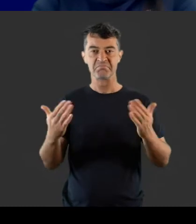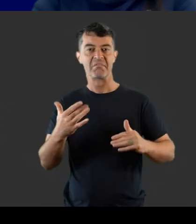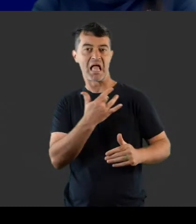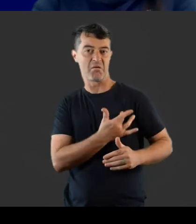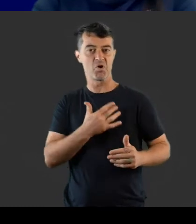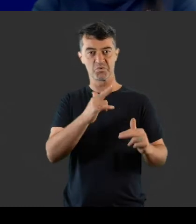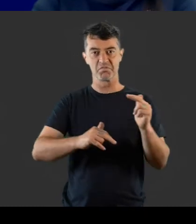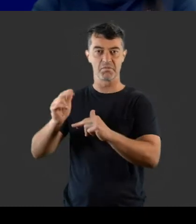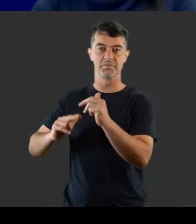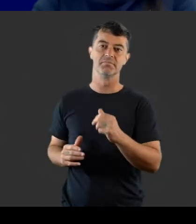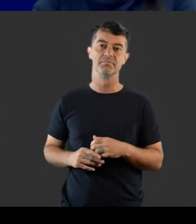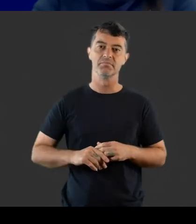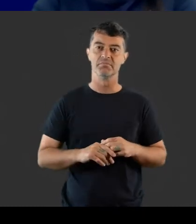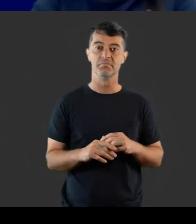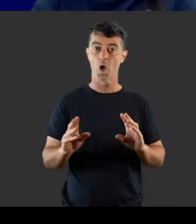Emotional development.